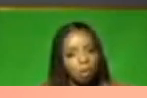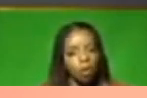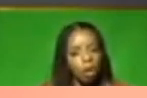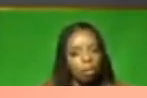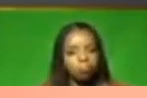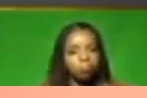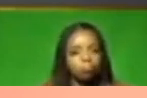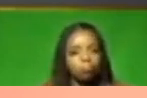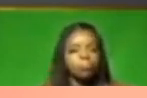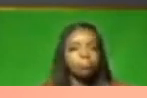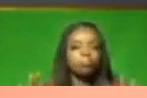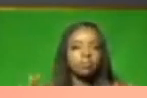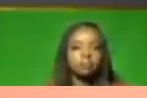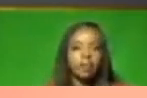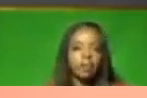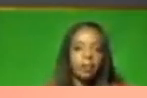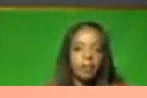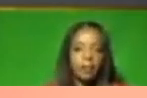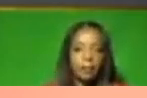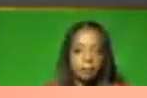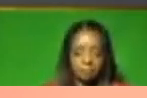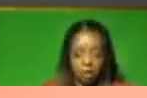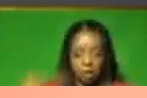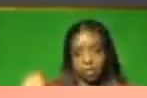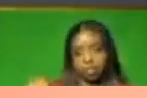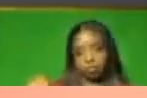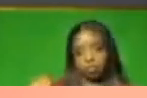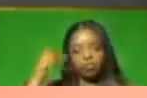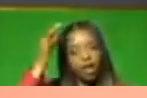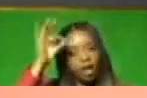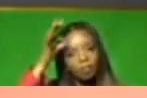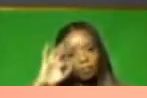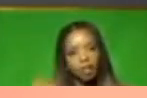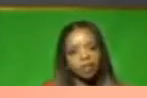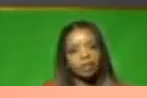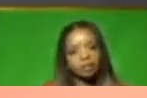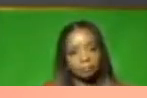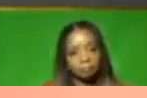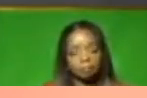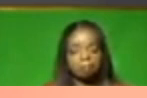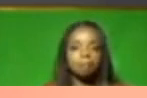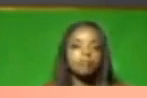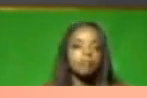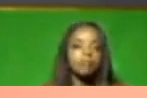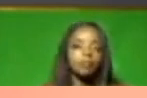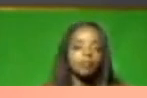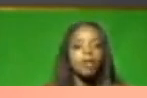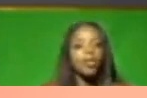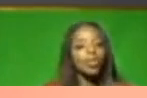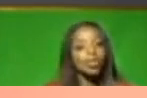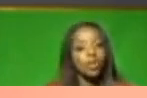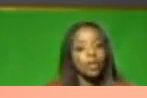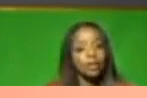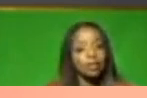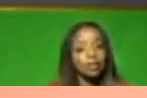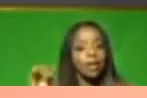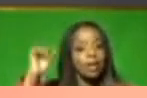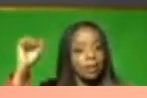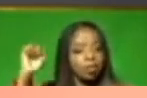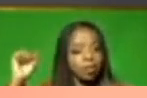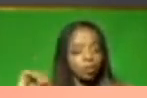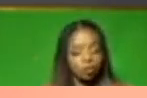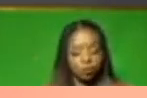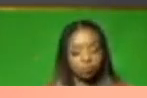activity in the sixth administration. The Imbizos Makgotla are